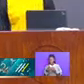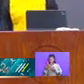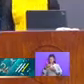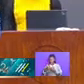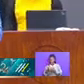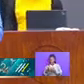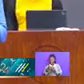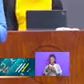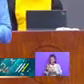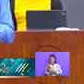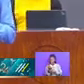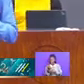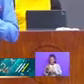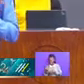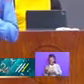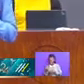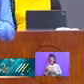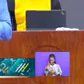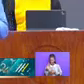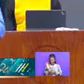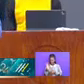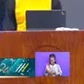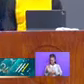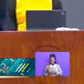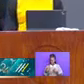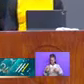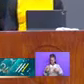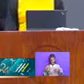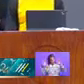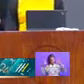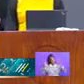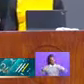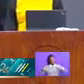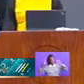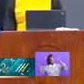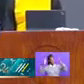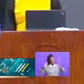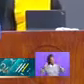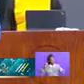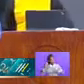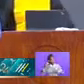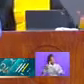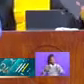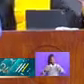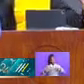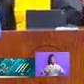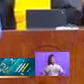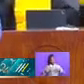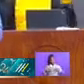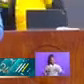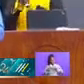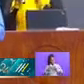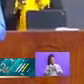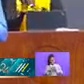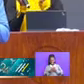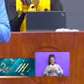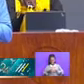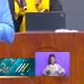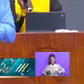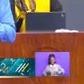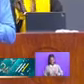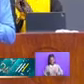after each Rema Fest there will be a celebration of people that has